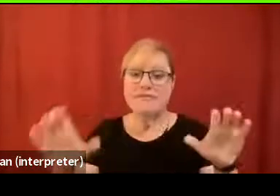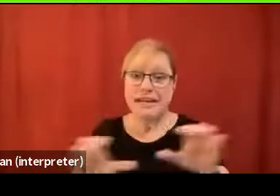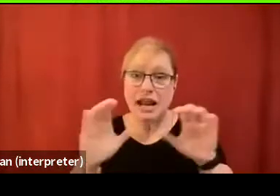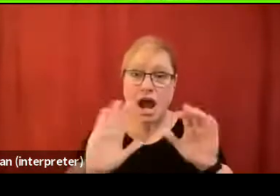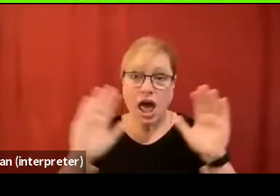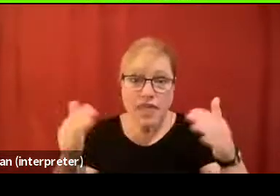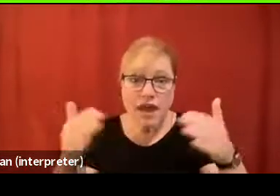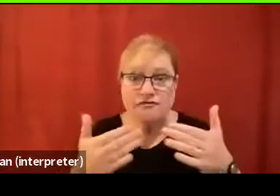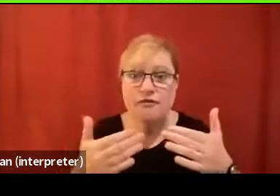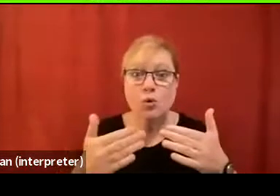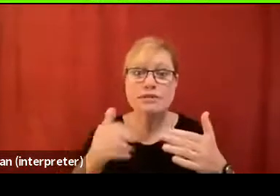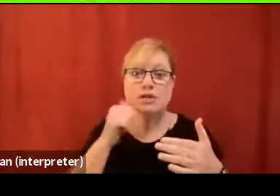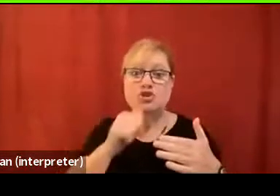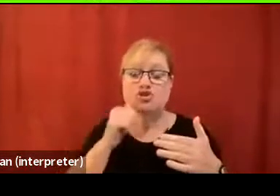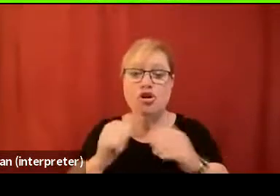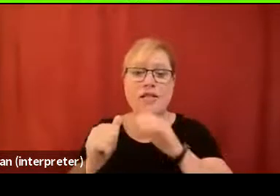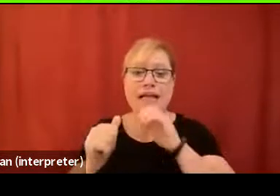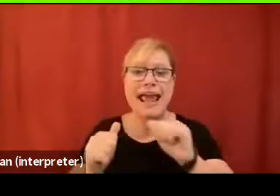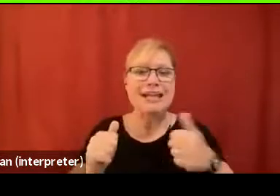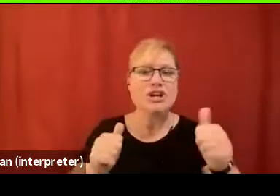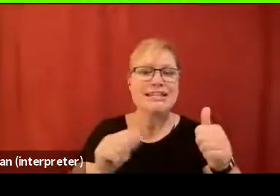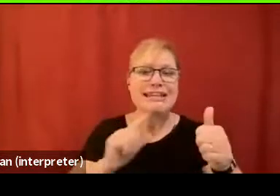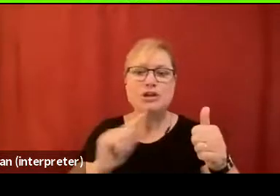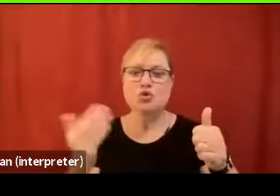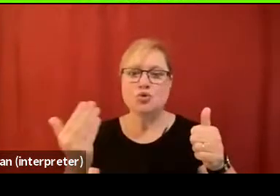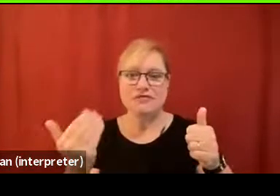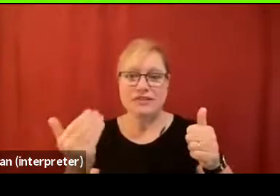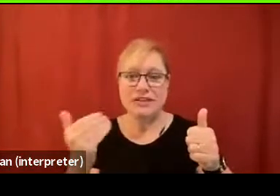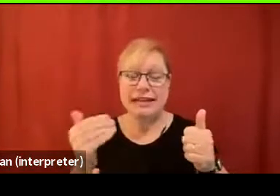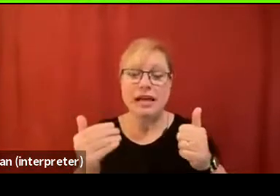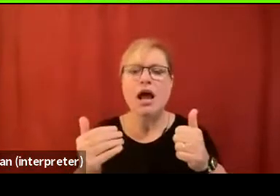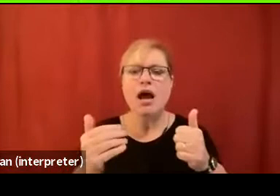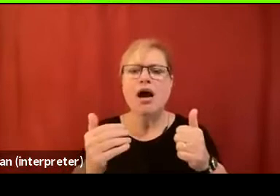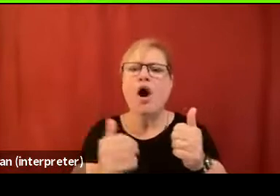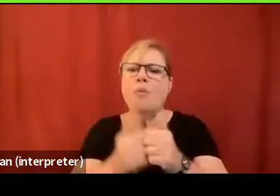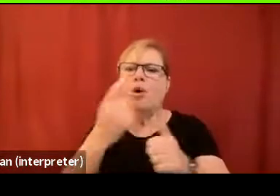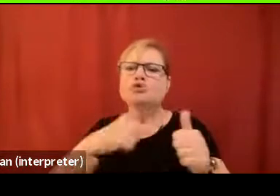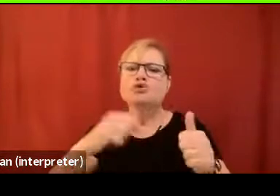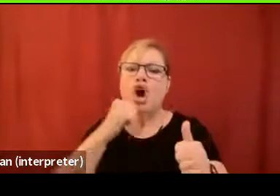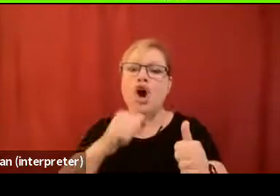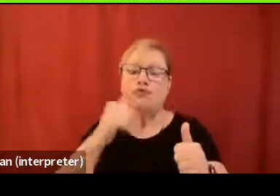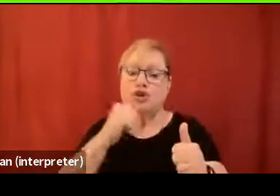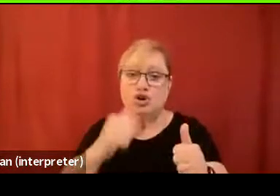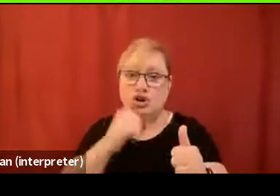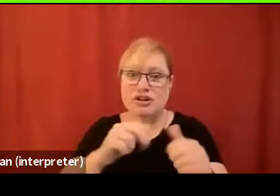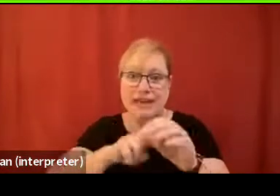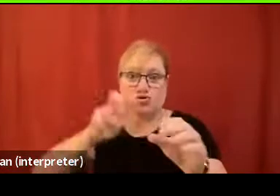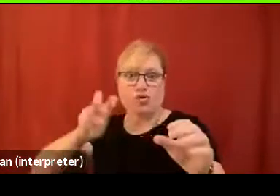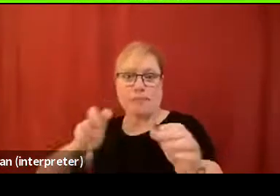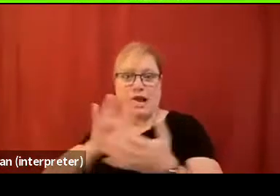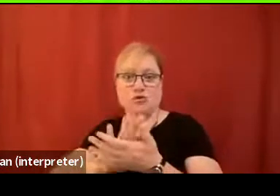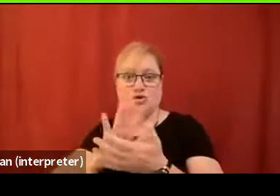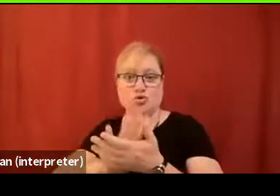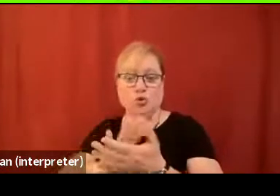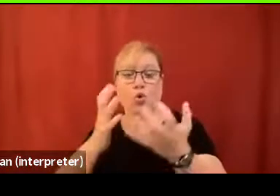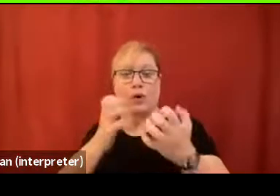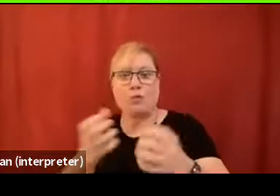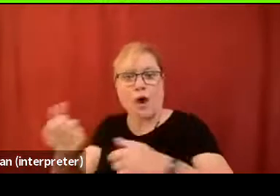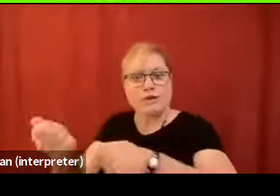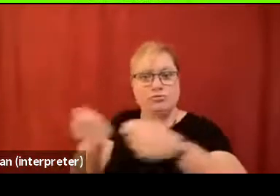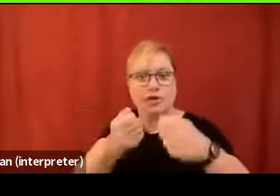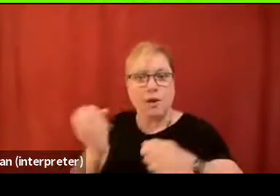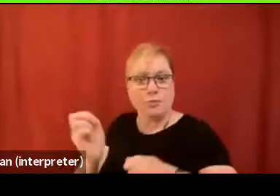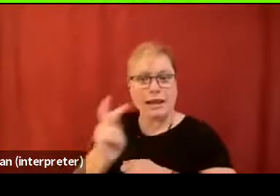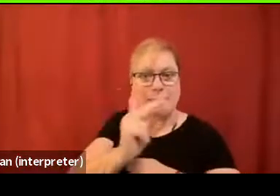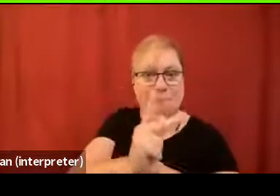girls aged like 10 to 15, primarily those who've dropped out of school, to bring them back to school. But doing that takes a whole